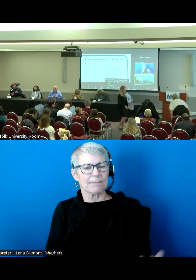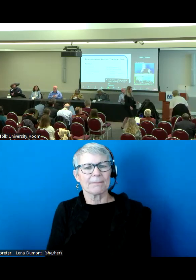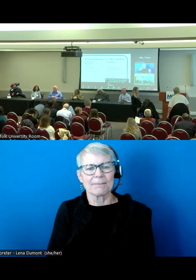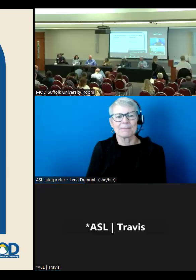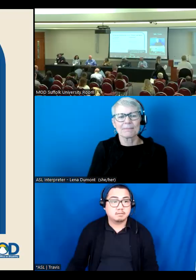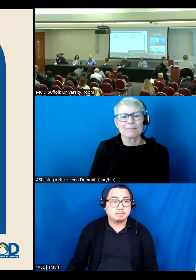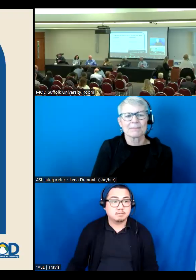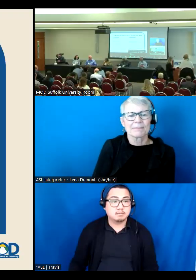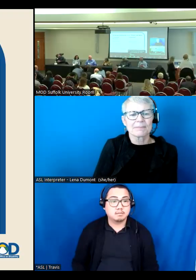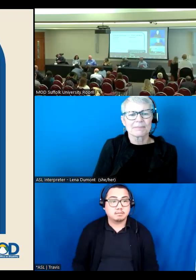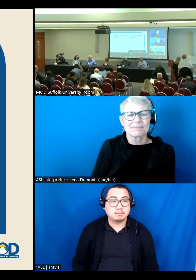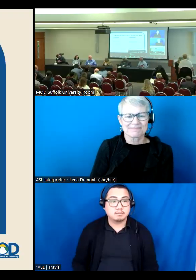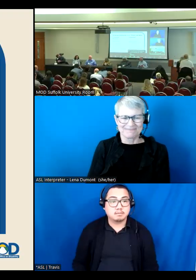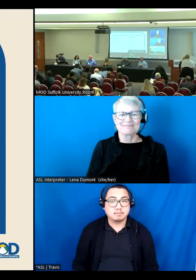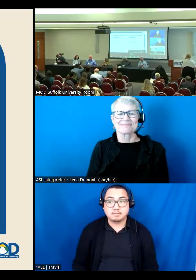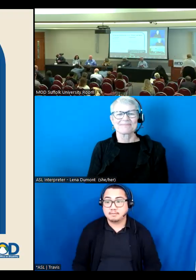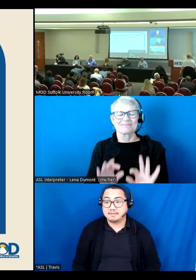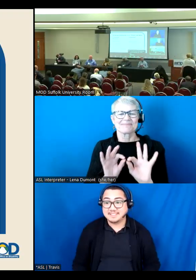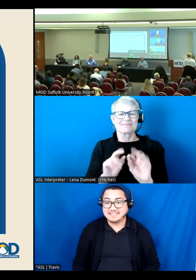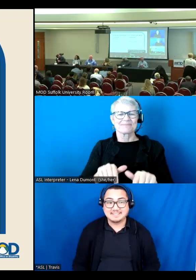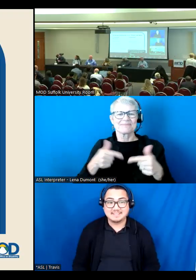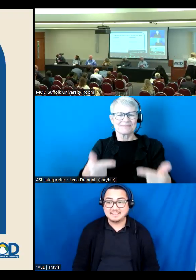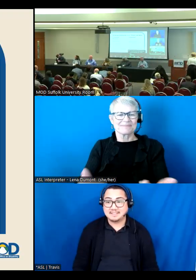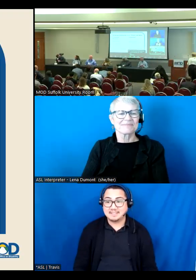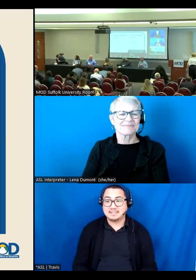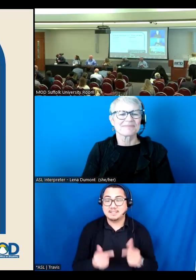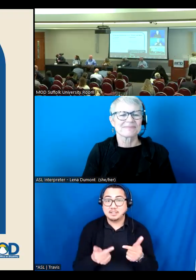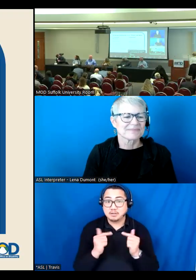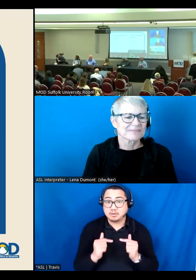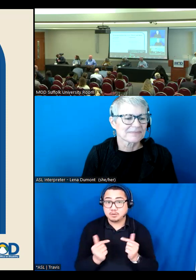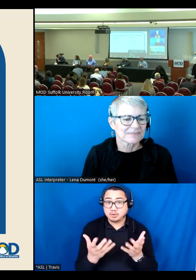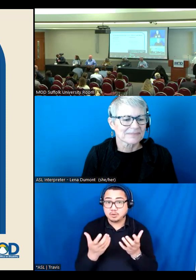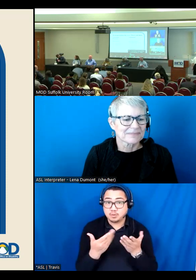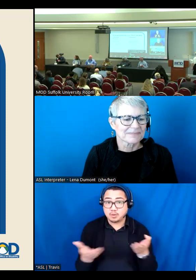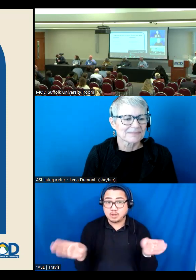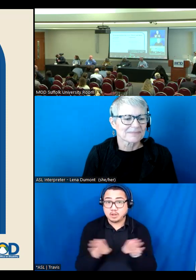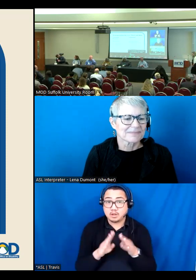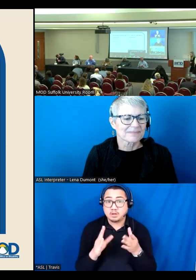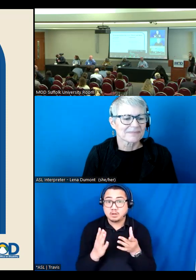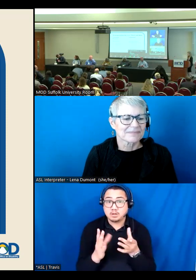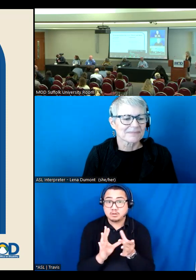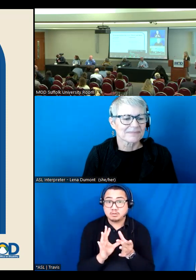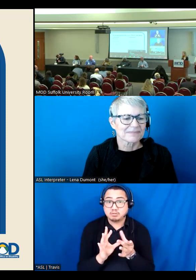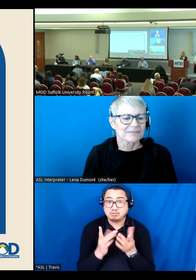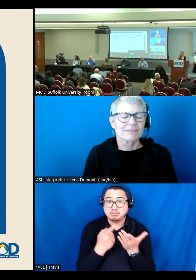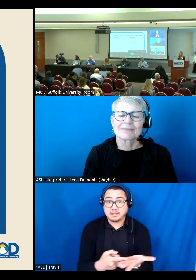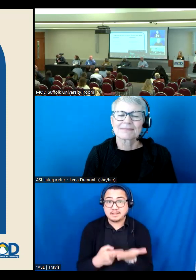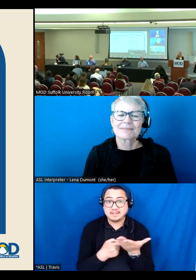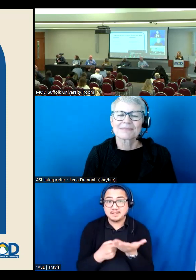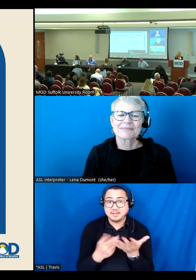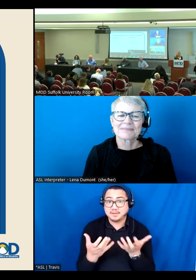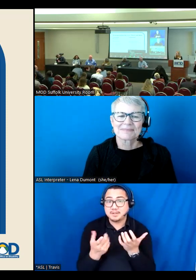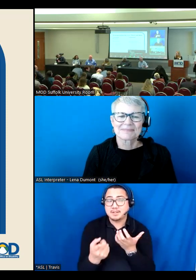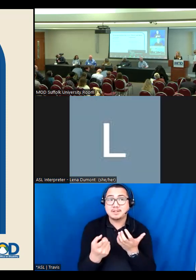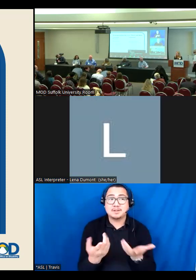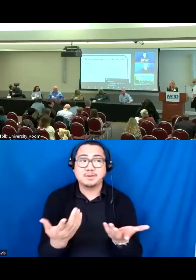And Bill, you want to do a closing chant? Well, we